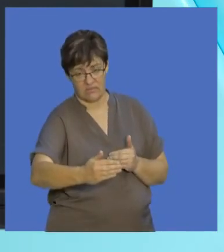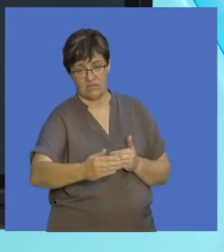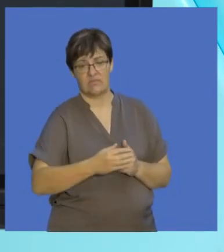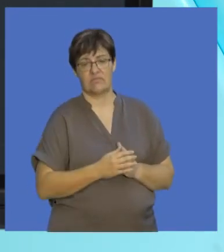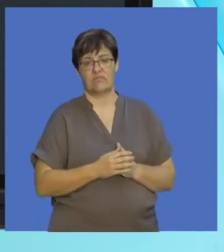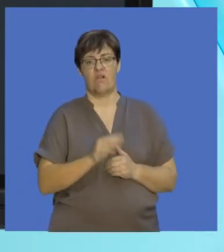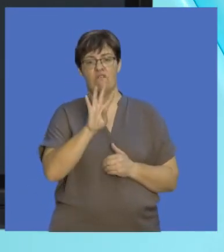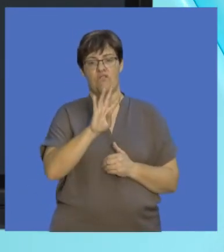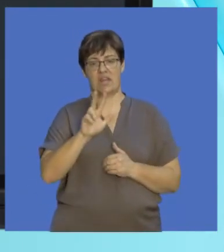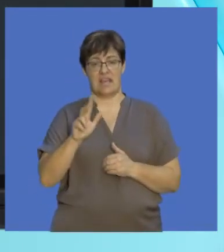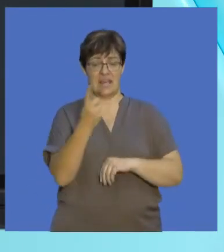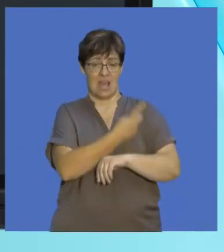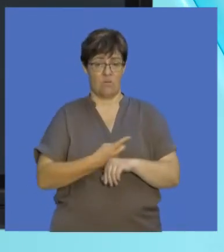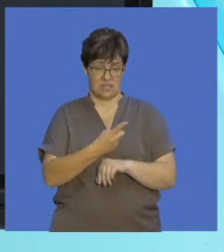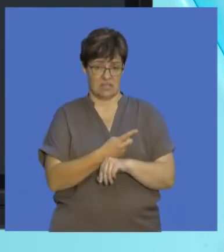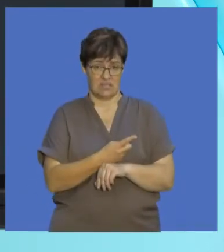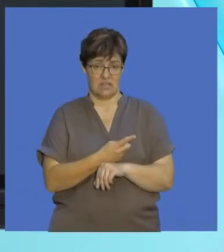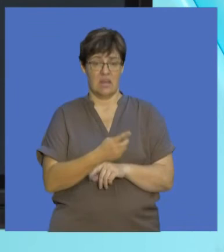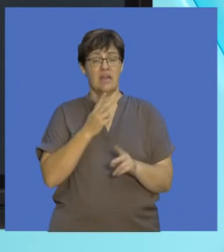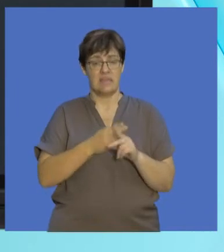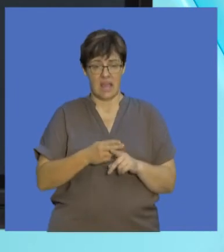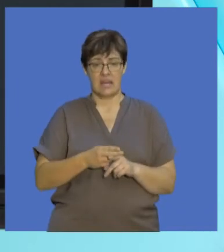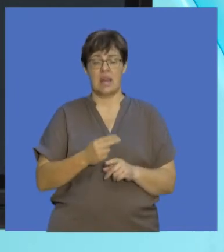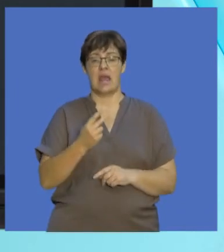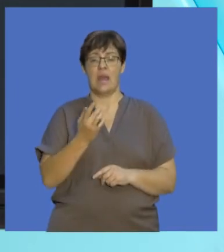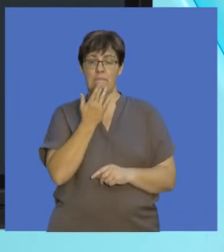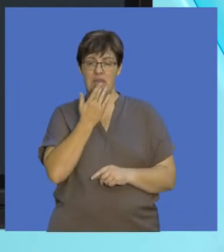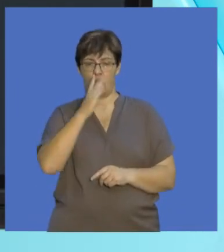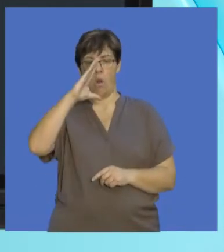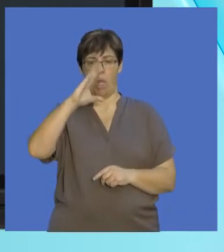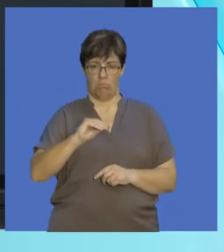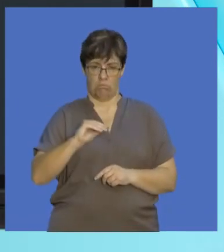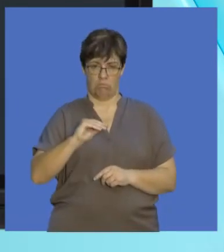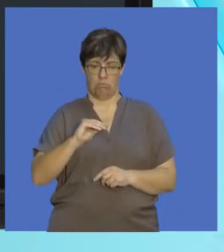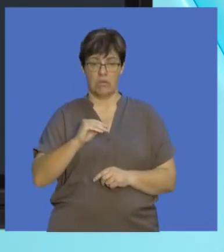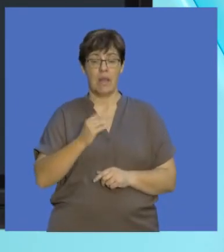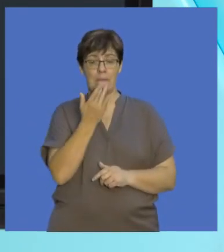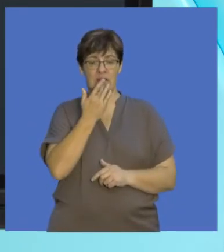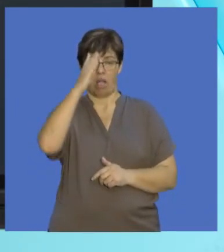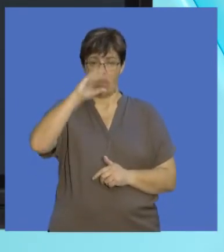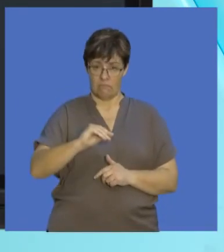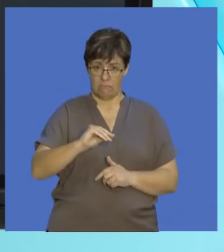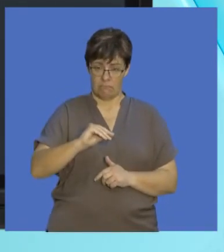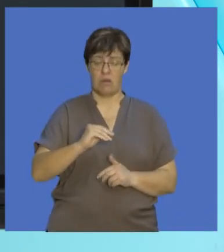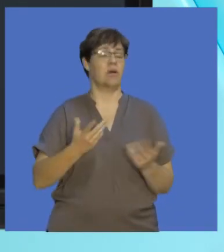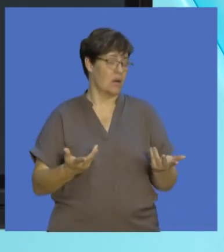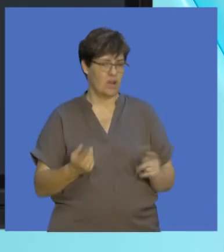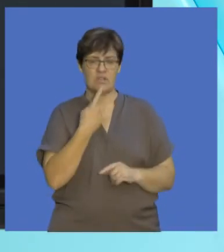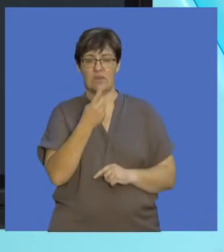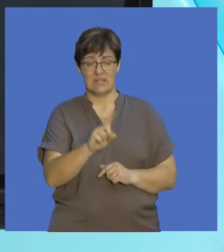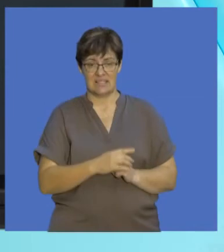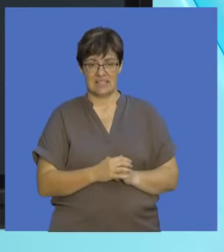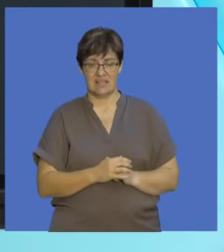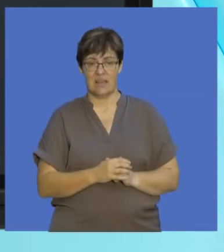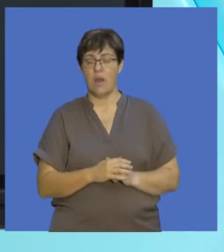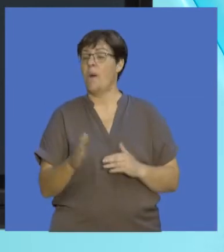of 48 hours before we consider the battery to be flat. So the moment the battery is flat, what are we saying? In other